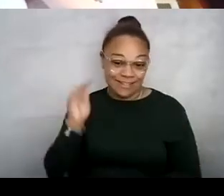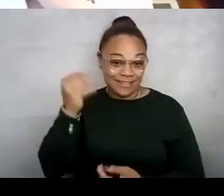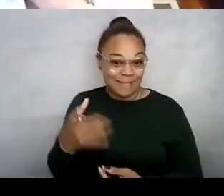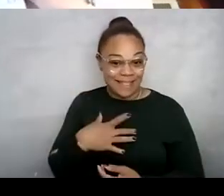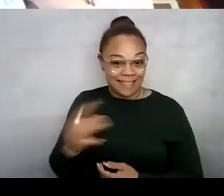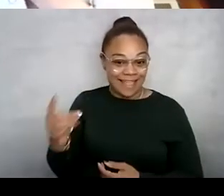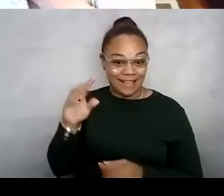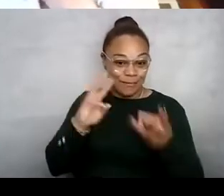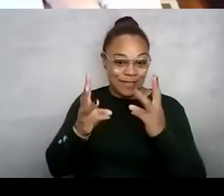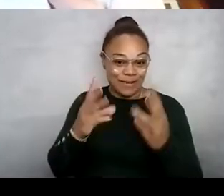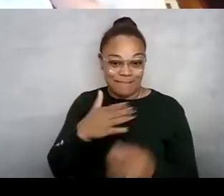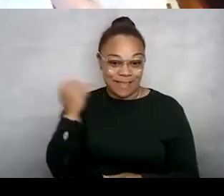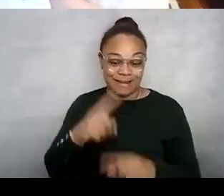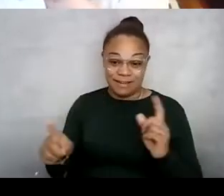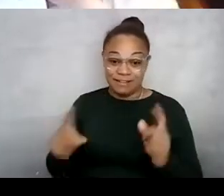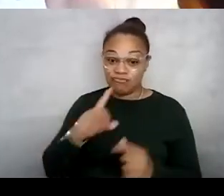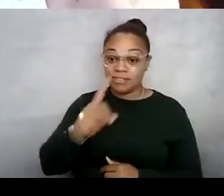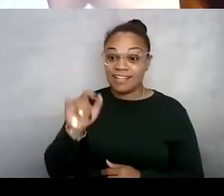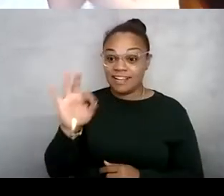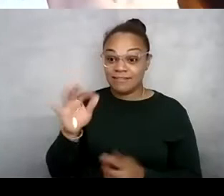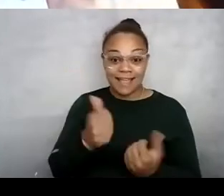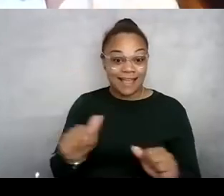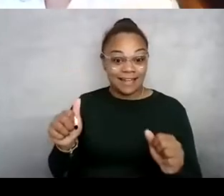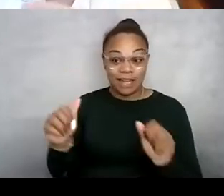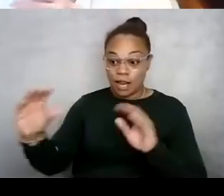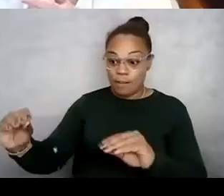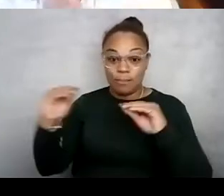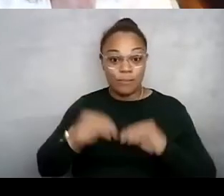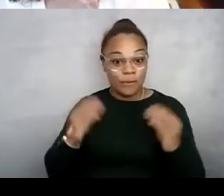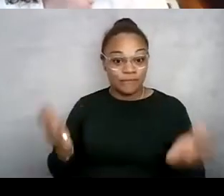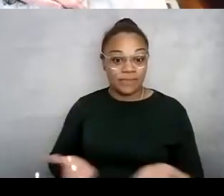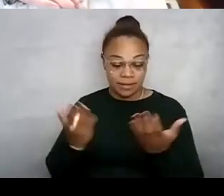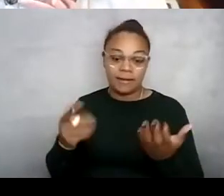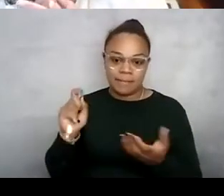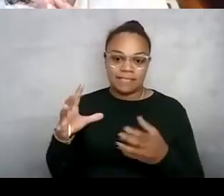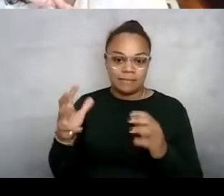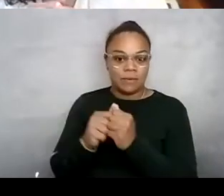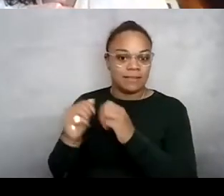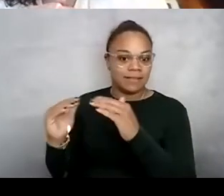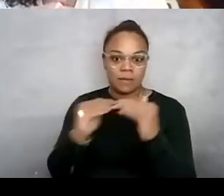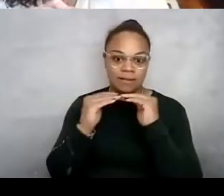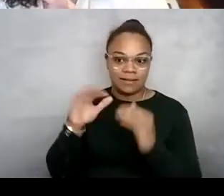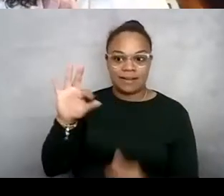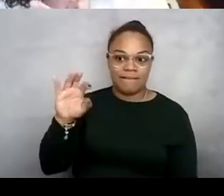Carolina. But the reality is, if anyone moves here, there has to be what the Equality Federation,